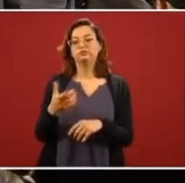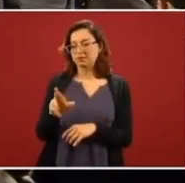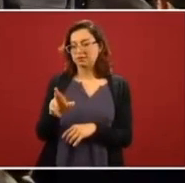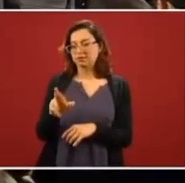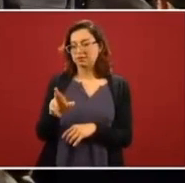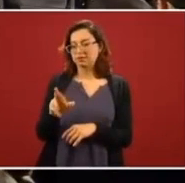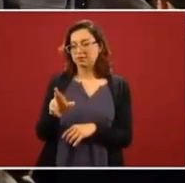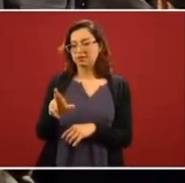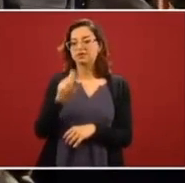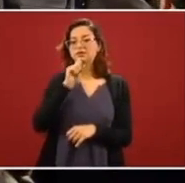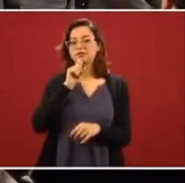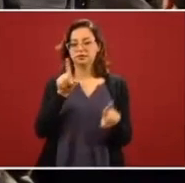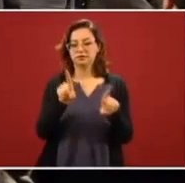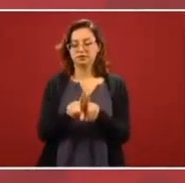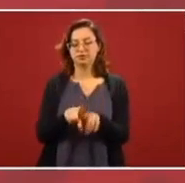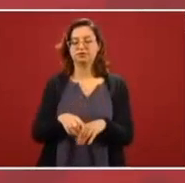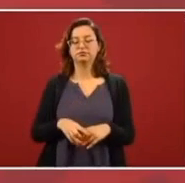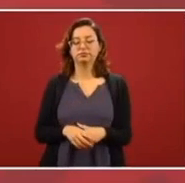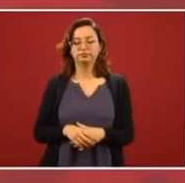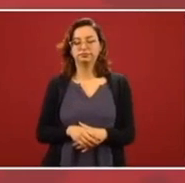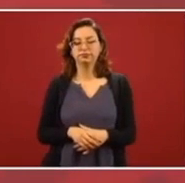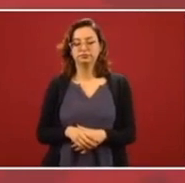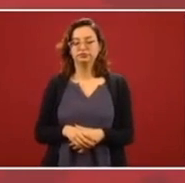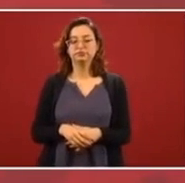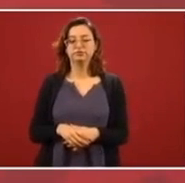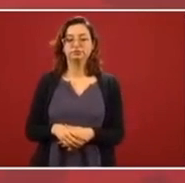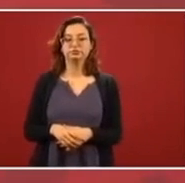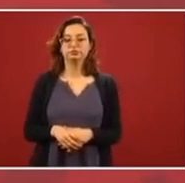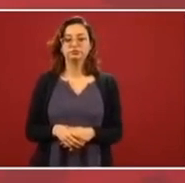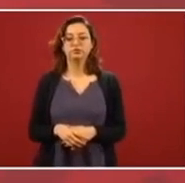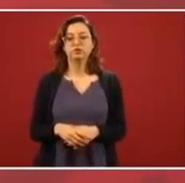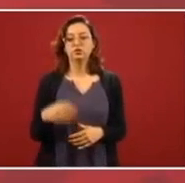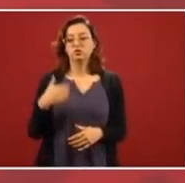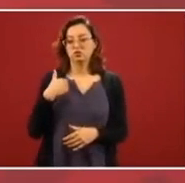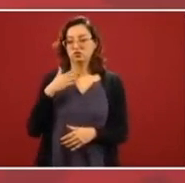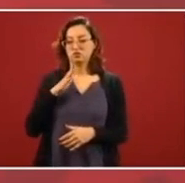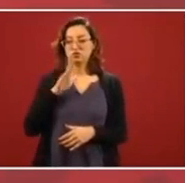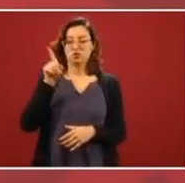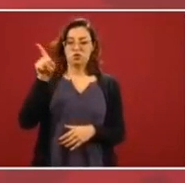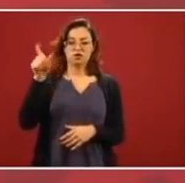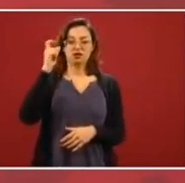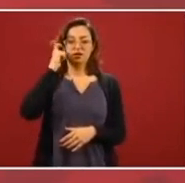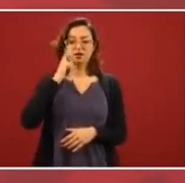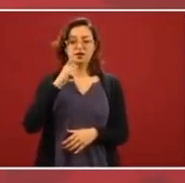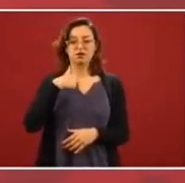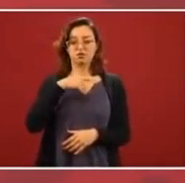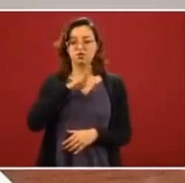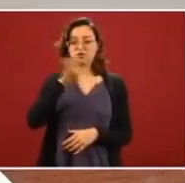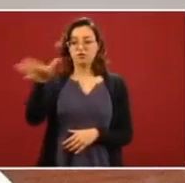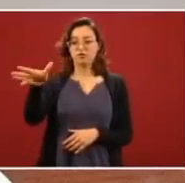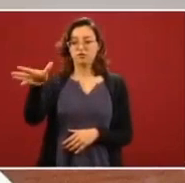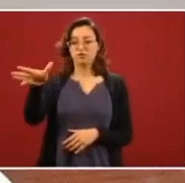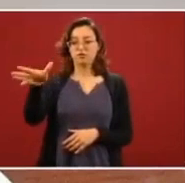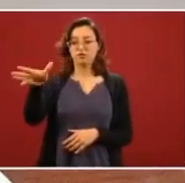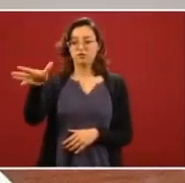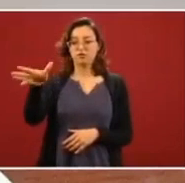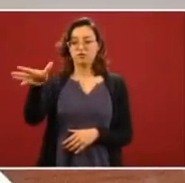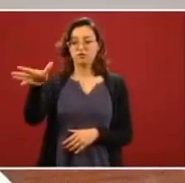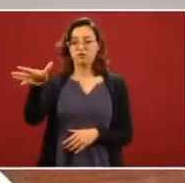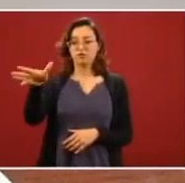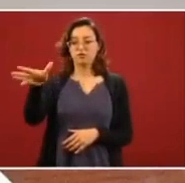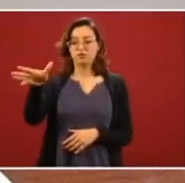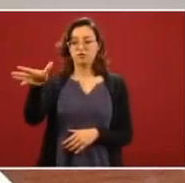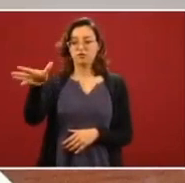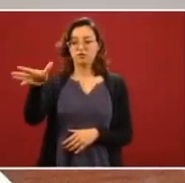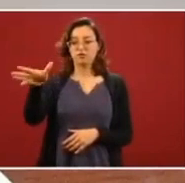Marines. Ahora que fui a Guerrero, a la Costa Chica, And me hicieron the